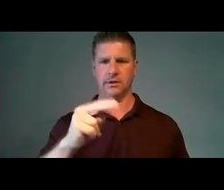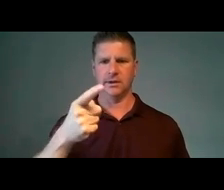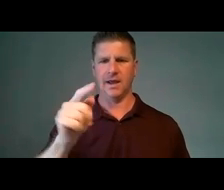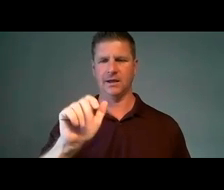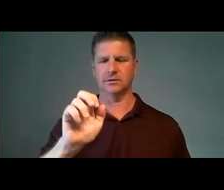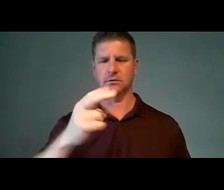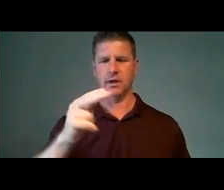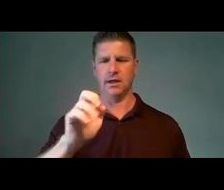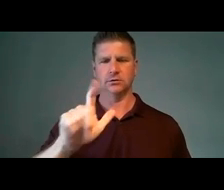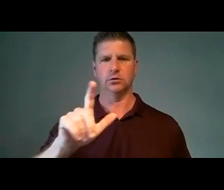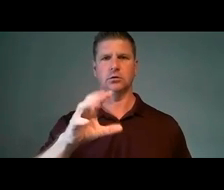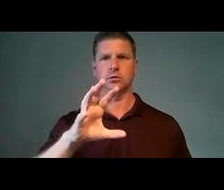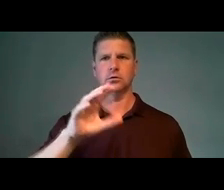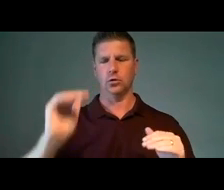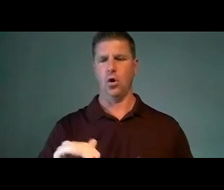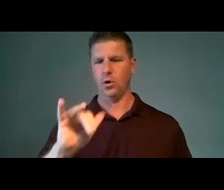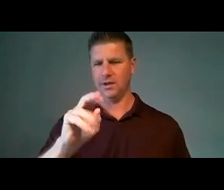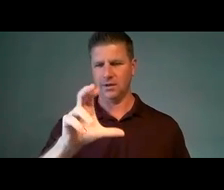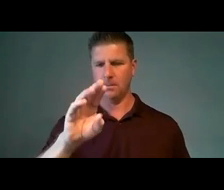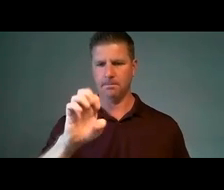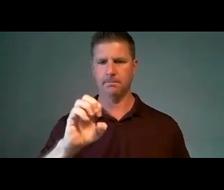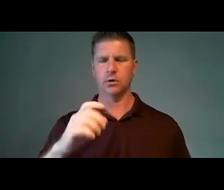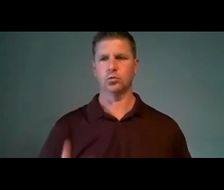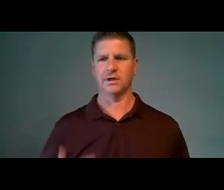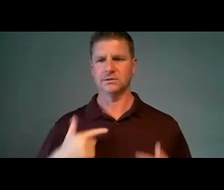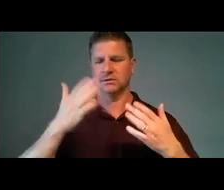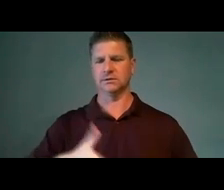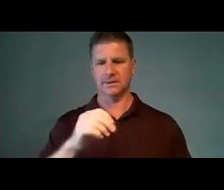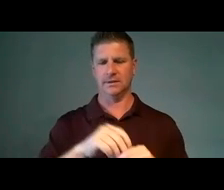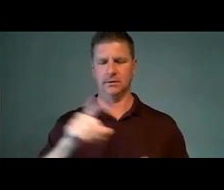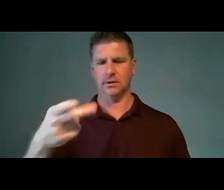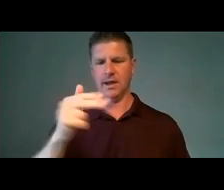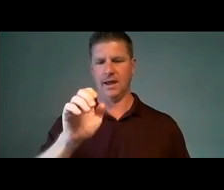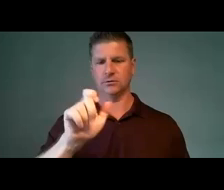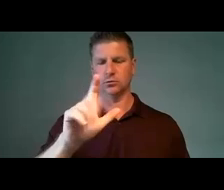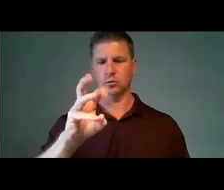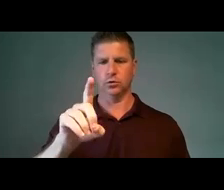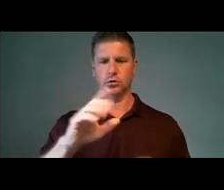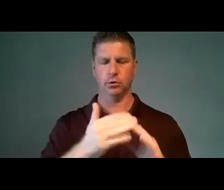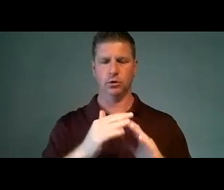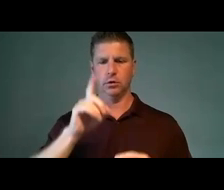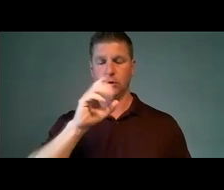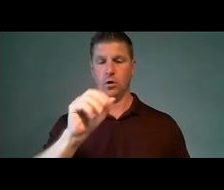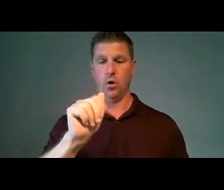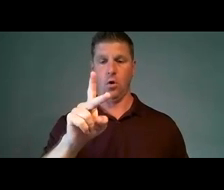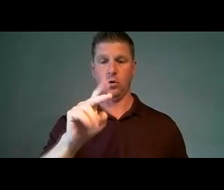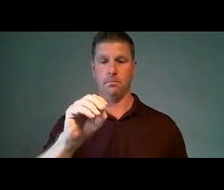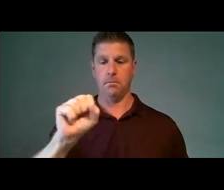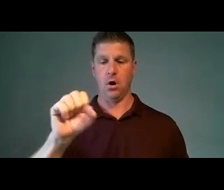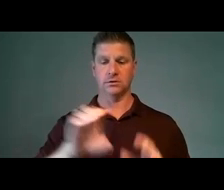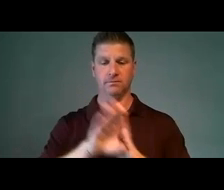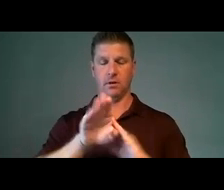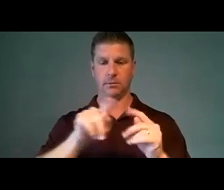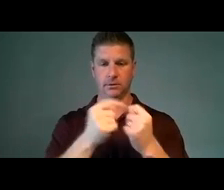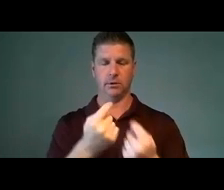housing residents, low-income residents in the greater Hazelwood community. As it relates to the Oak Moss development team, they have